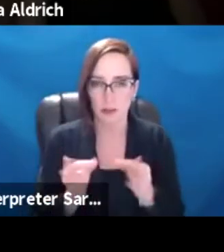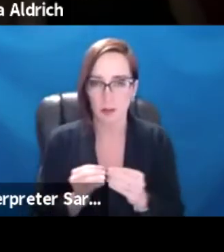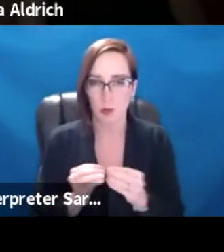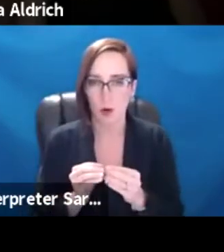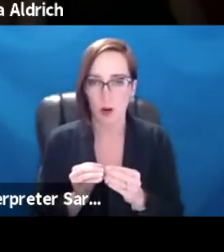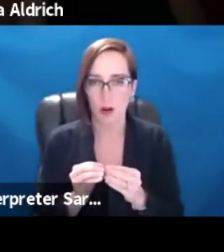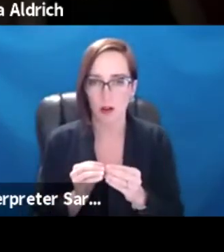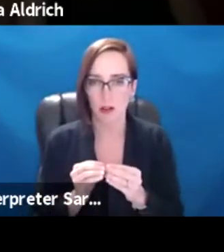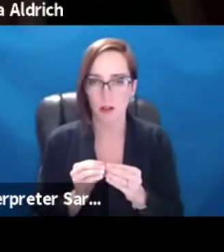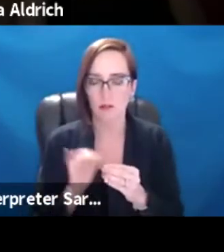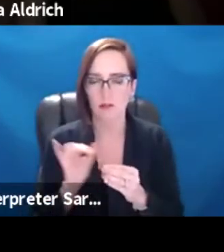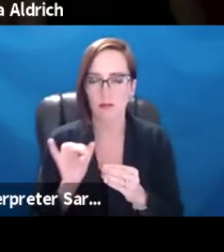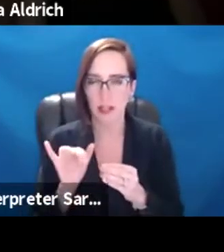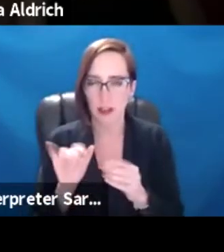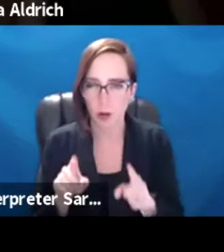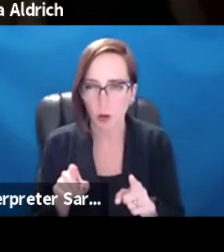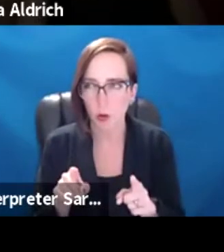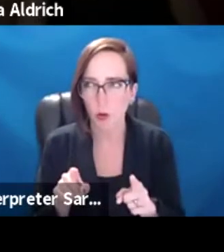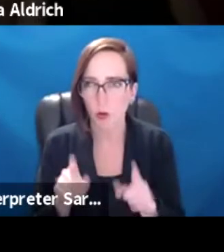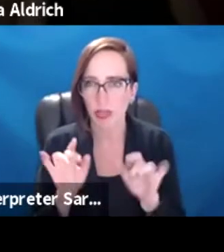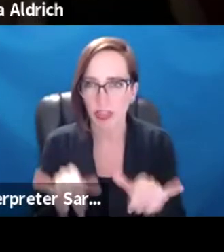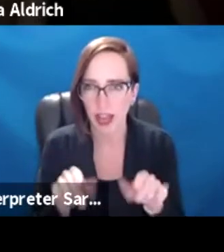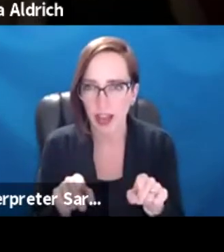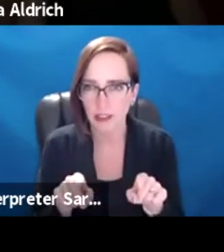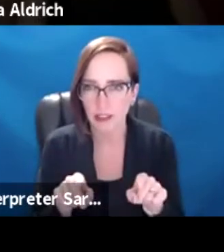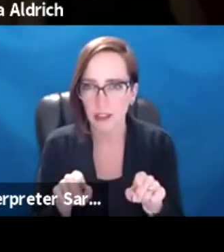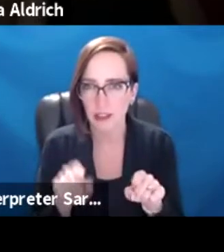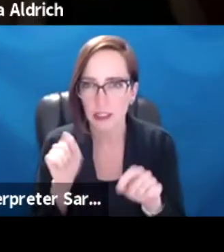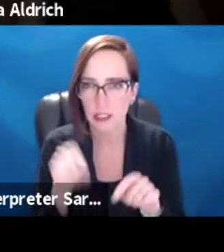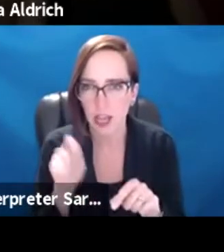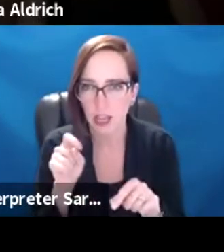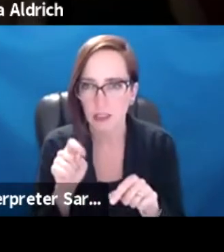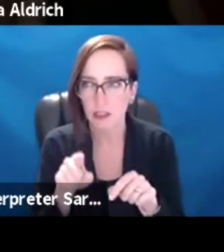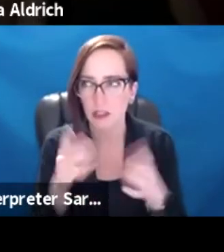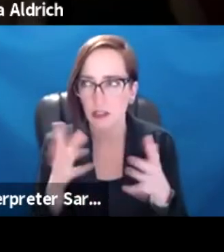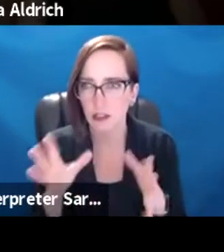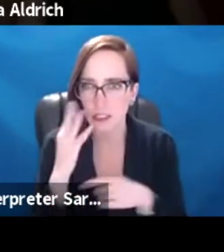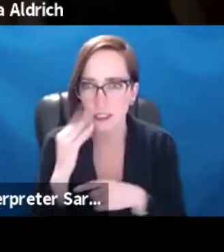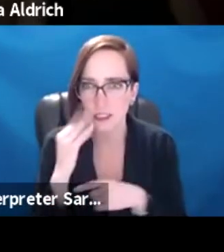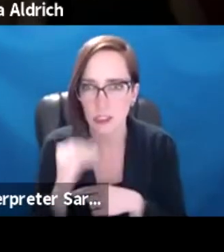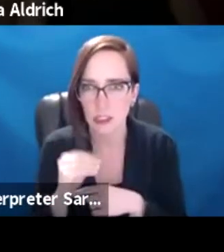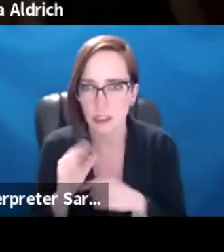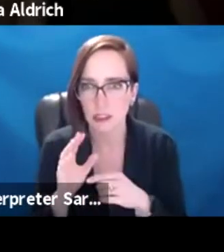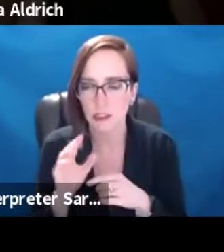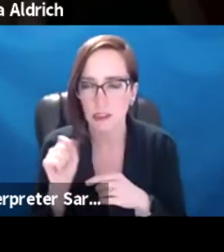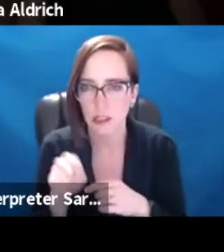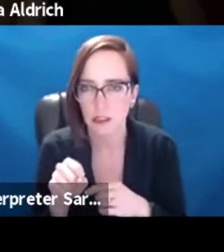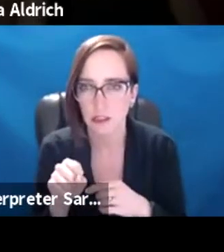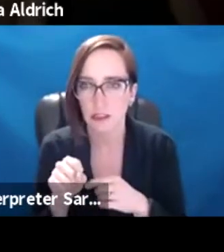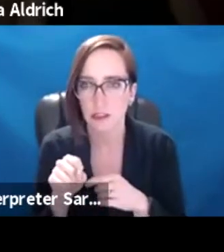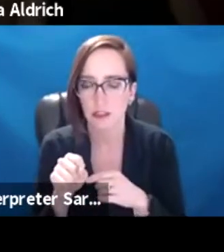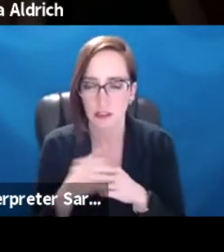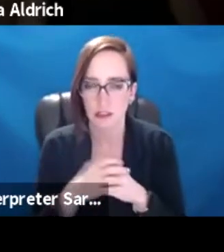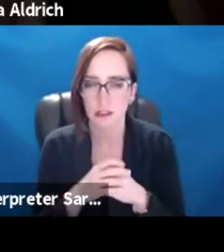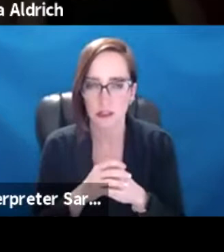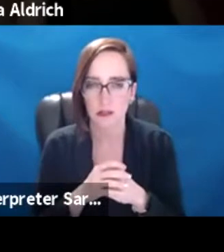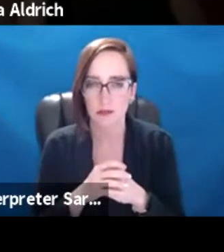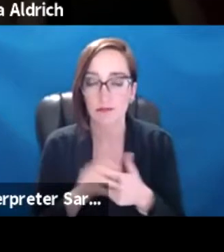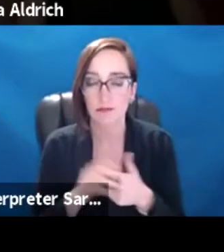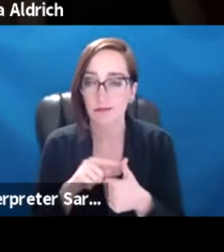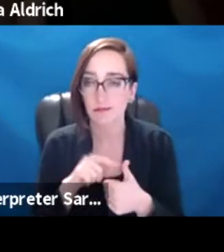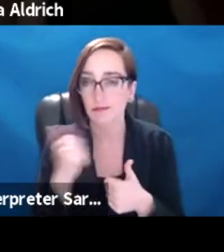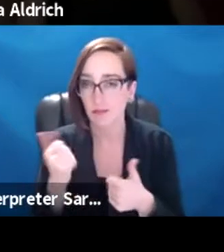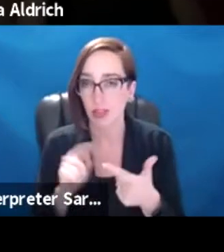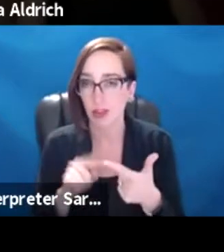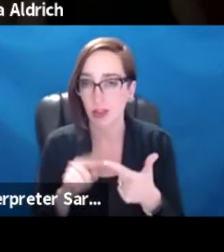I see myself in that. That explains it. Just let's take a look. Another gateway of